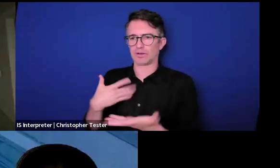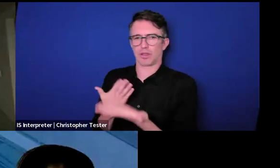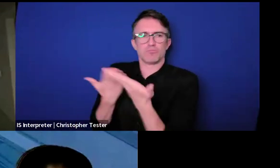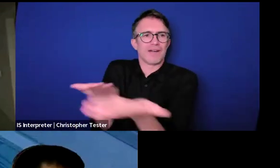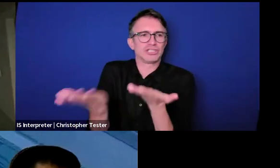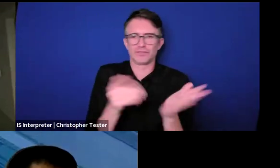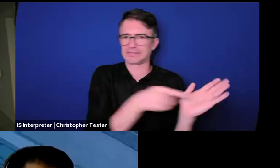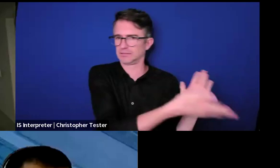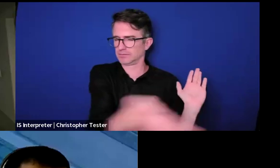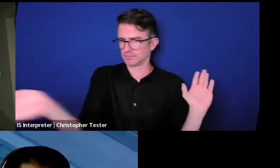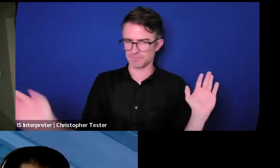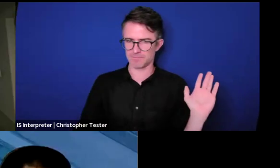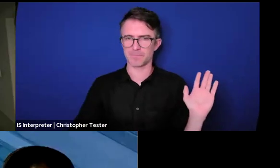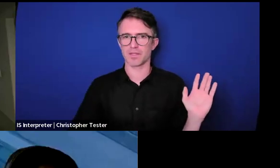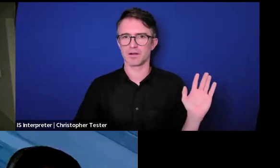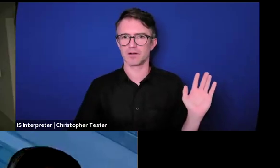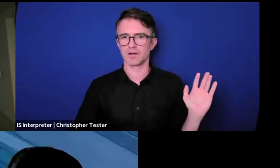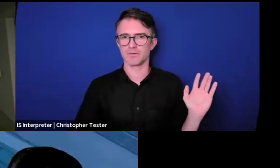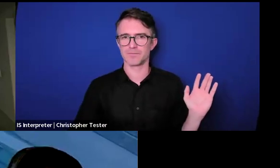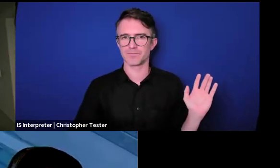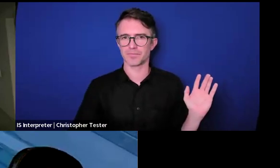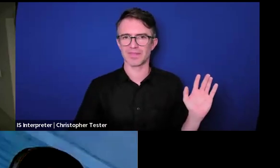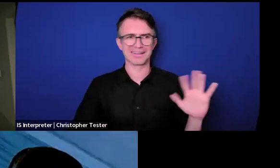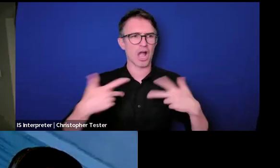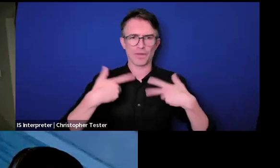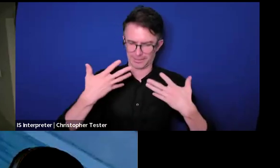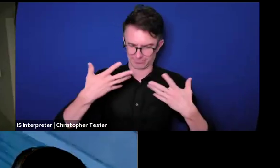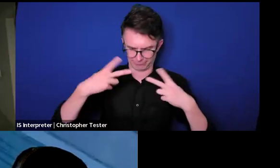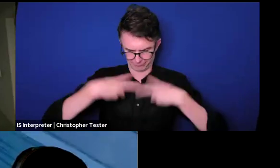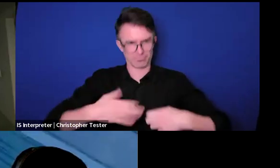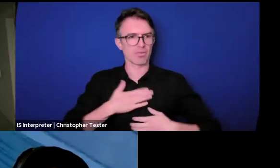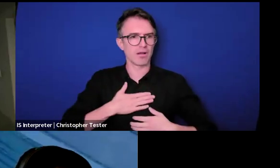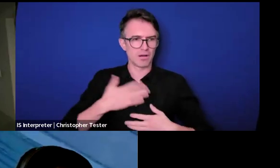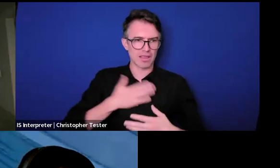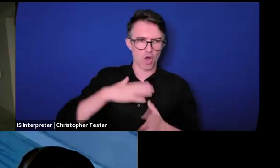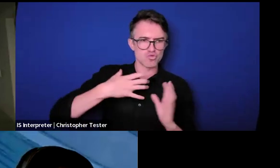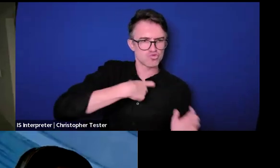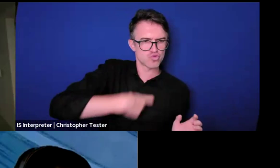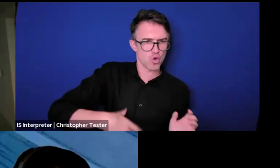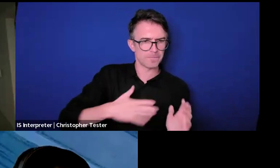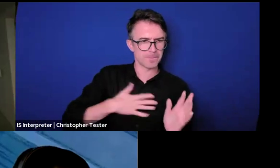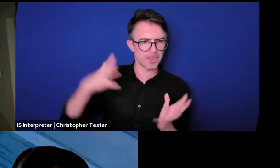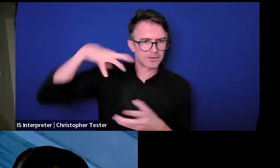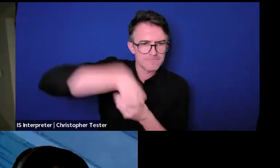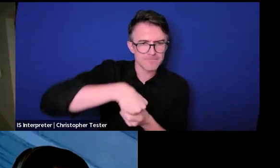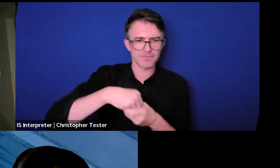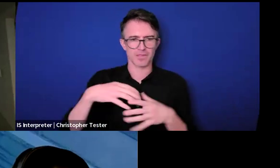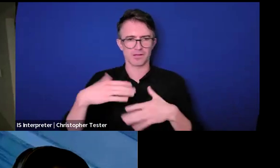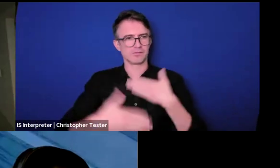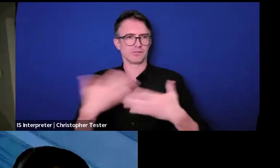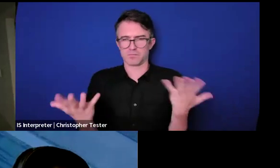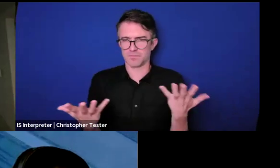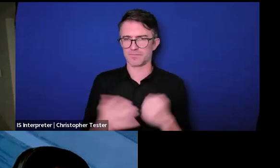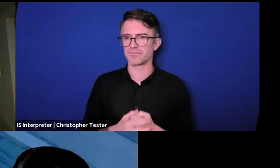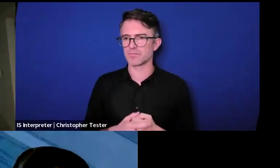reflections and considerations when we try to contextualize sort of that landscape of stakeholders. As the demand for the quality